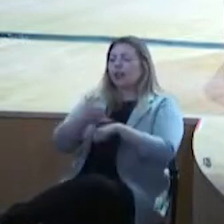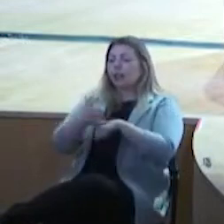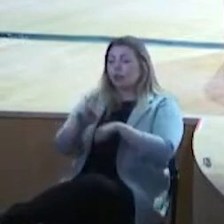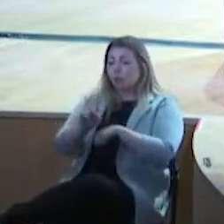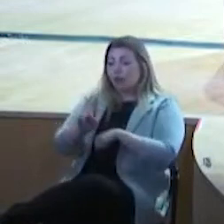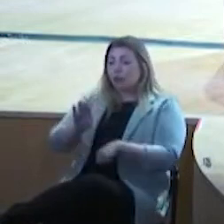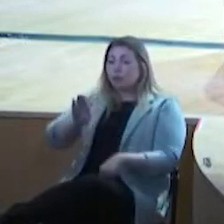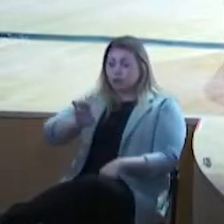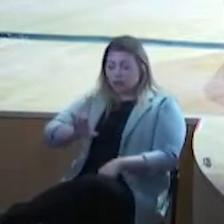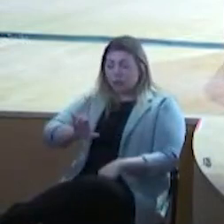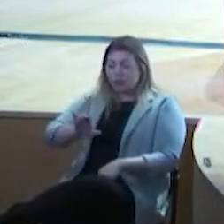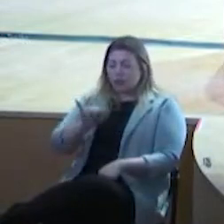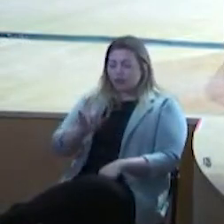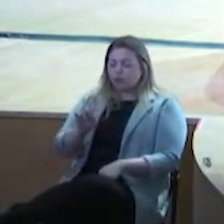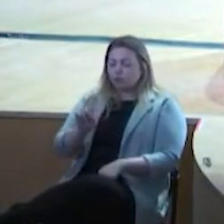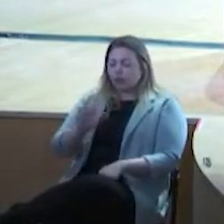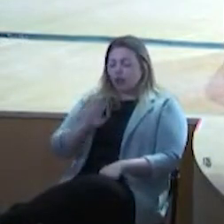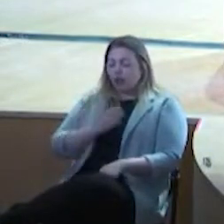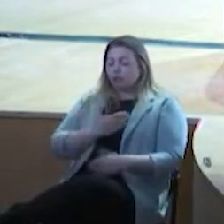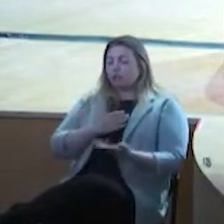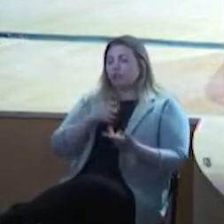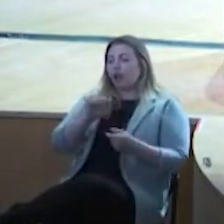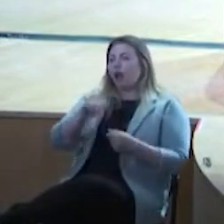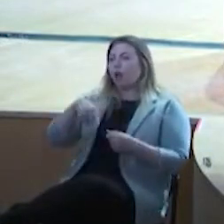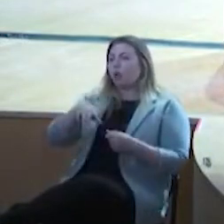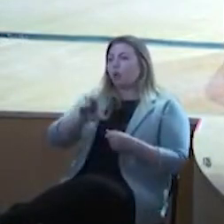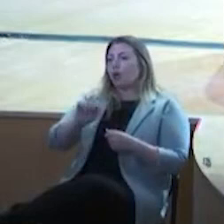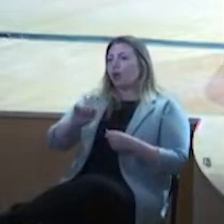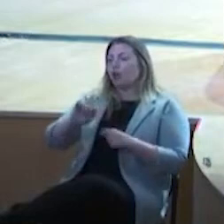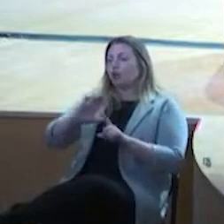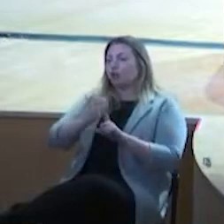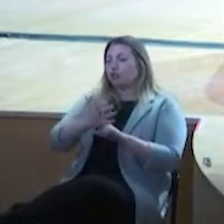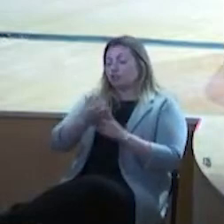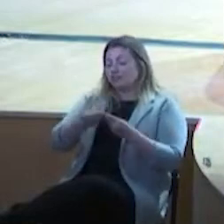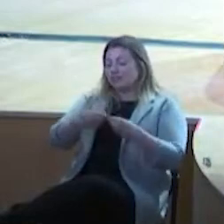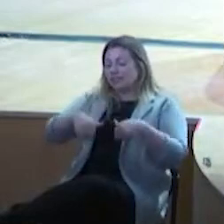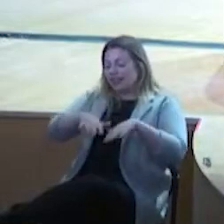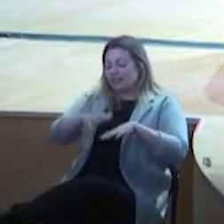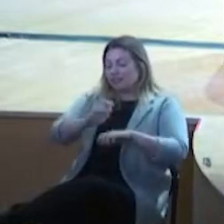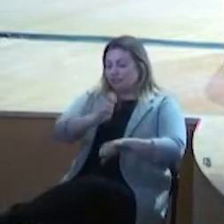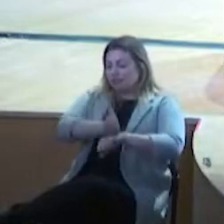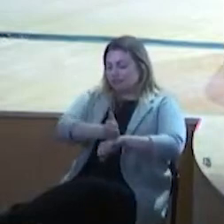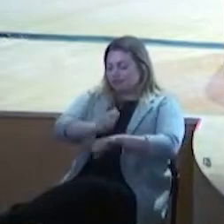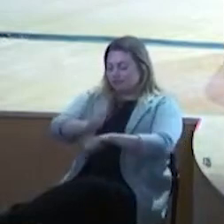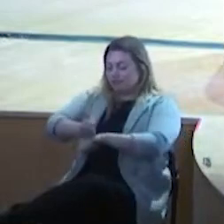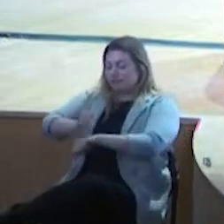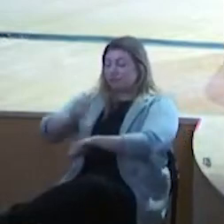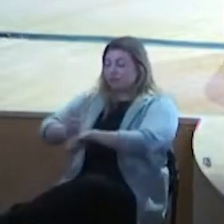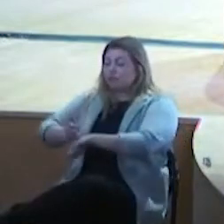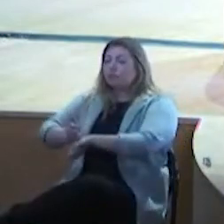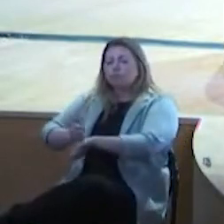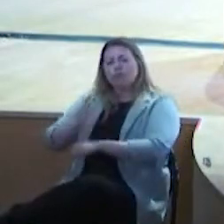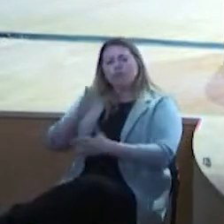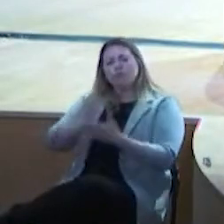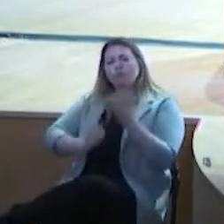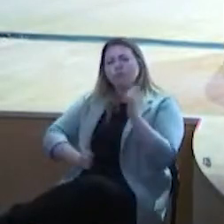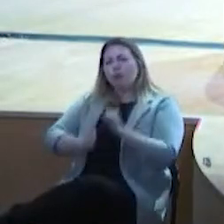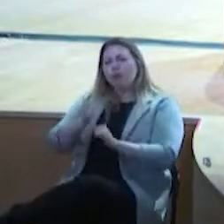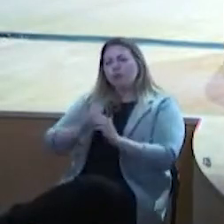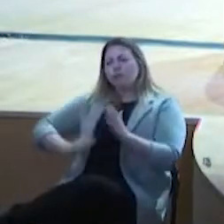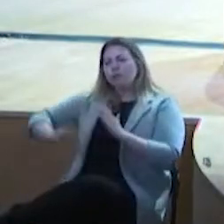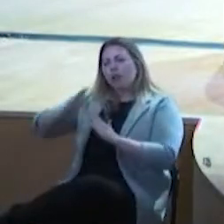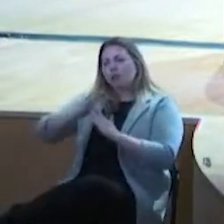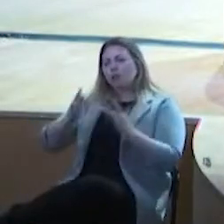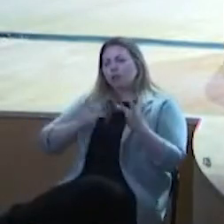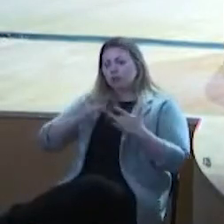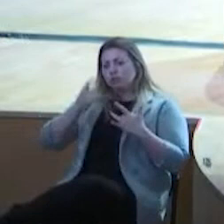where our aquaculture sites are, some of the gravest concerns for us